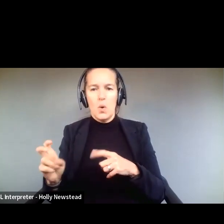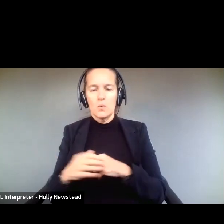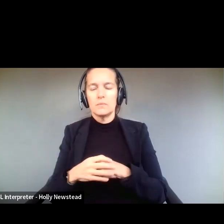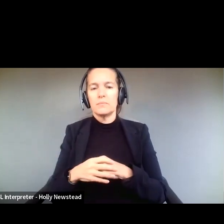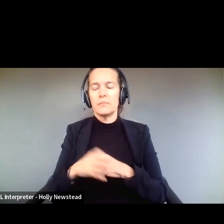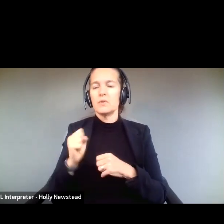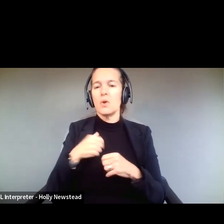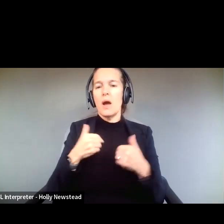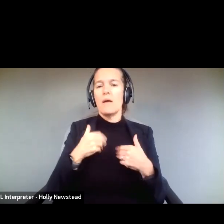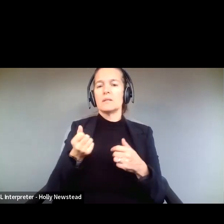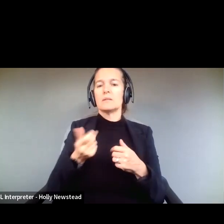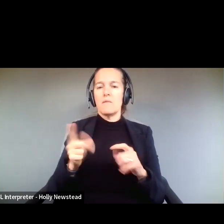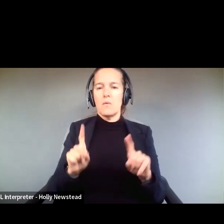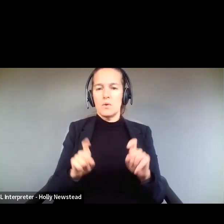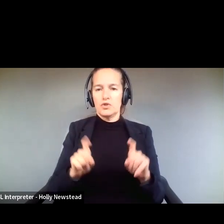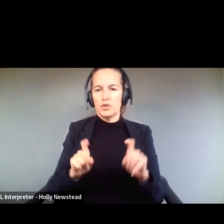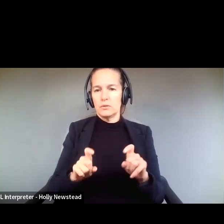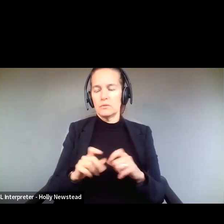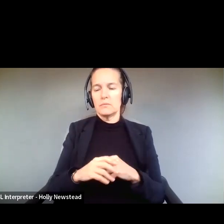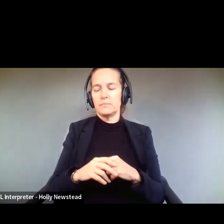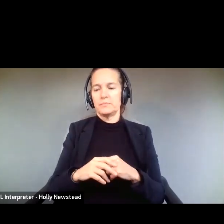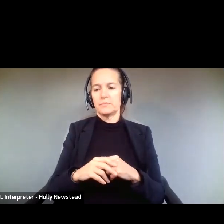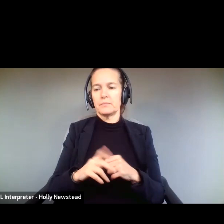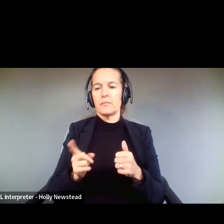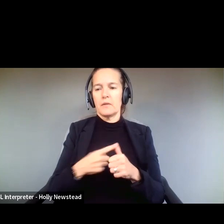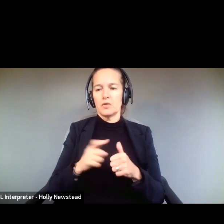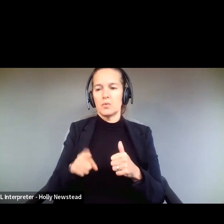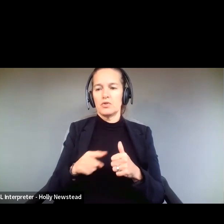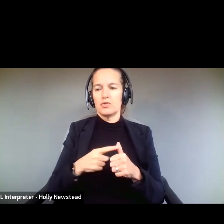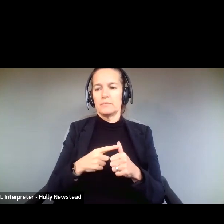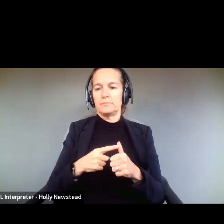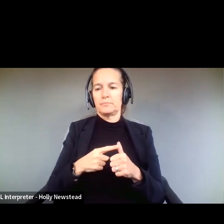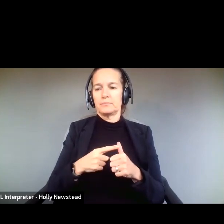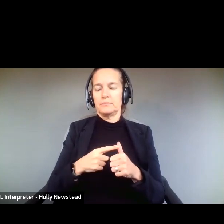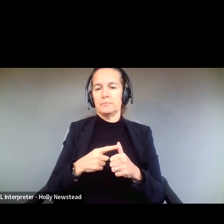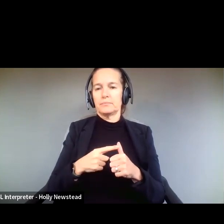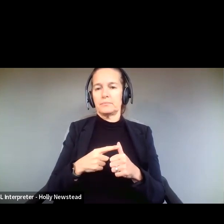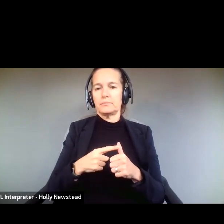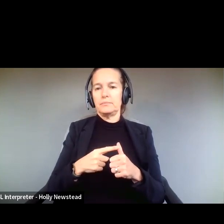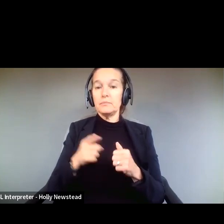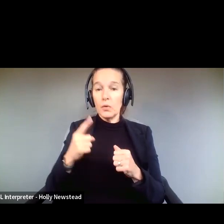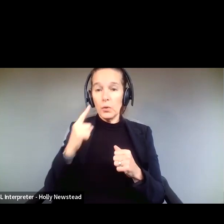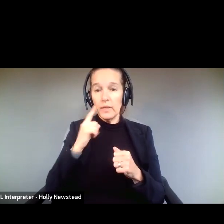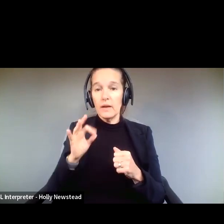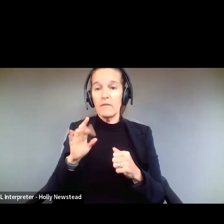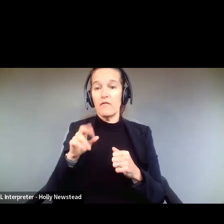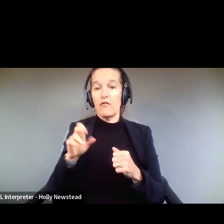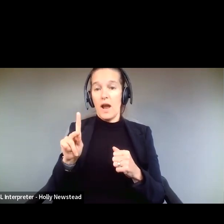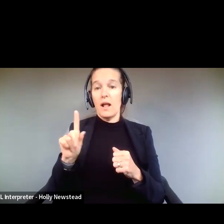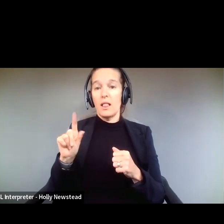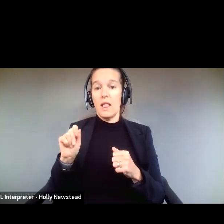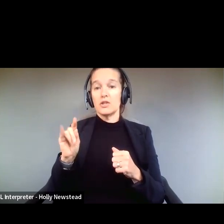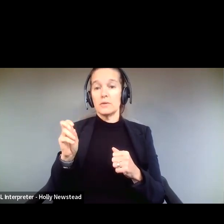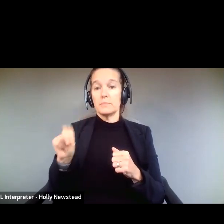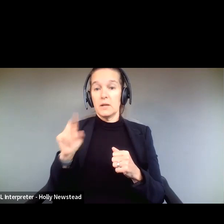have several questions. And the first one is, do you think Frank Lanterman would say the same